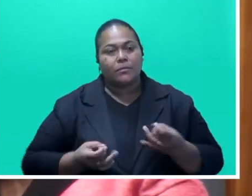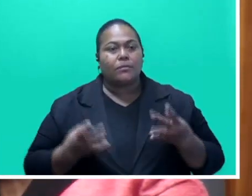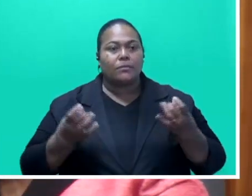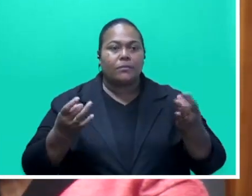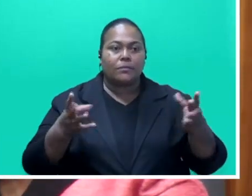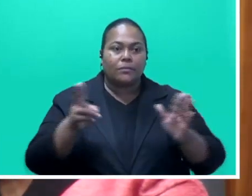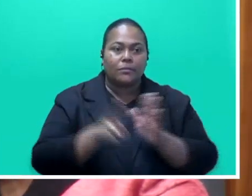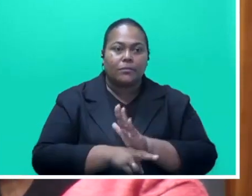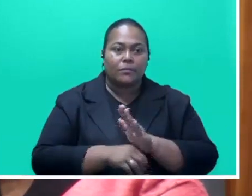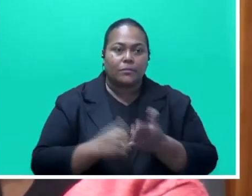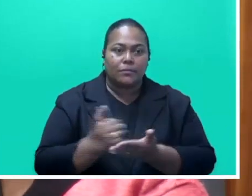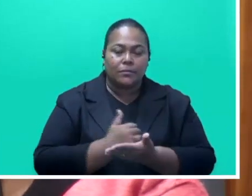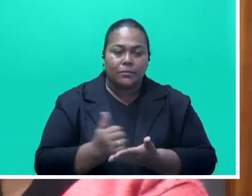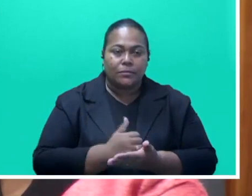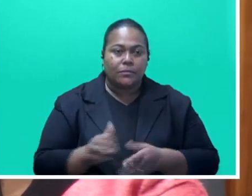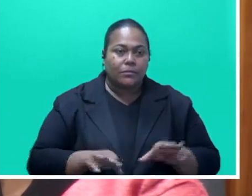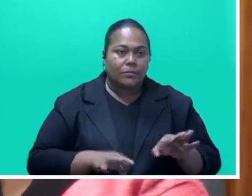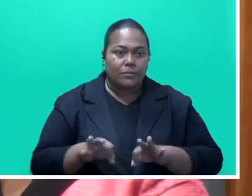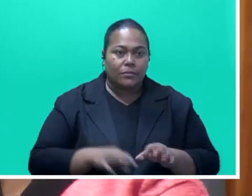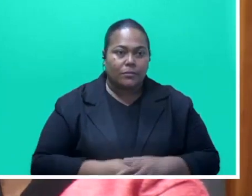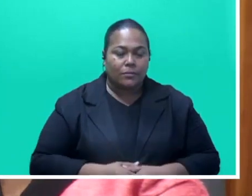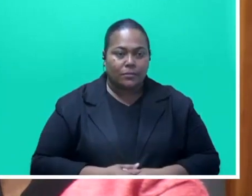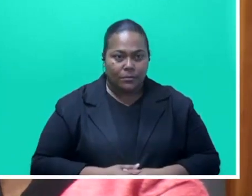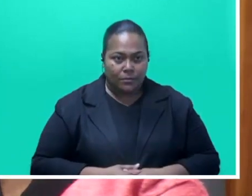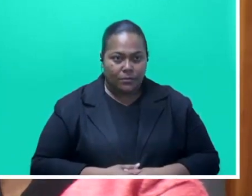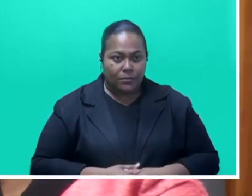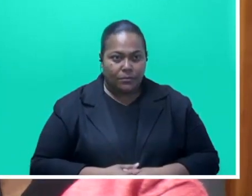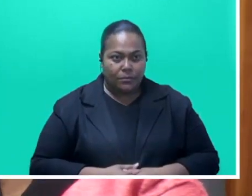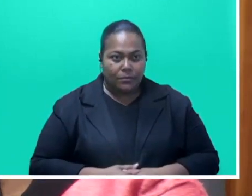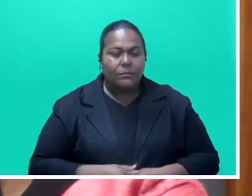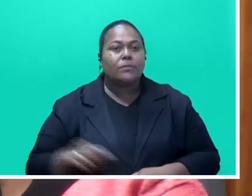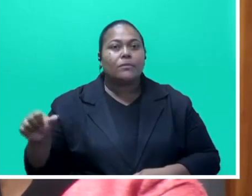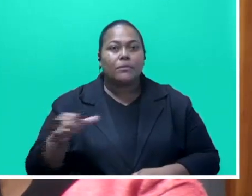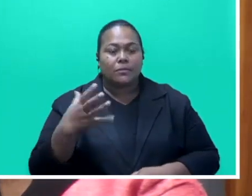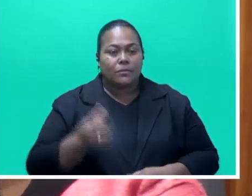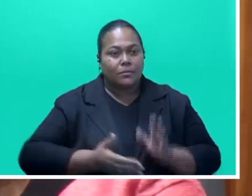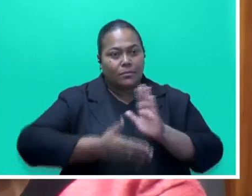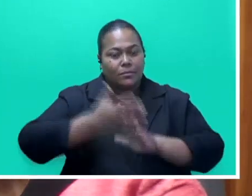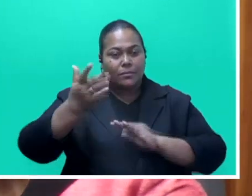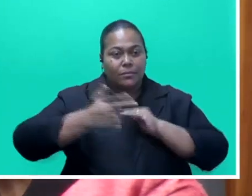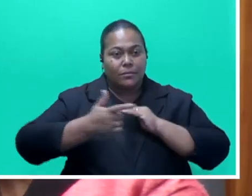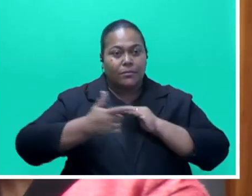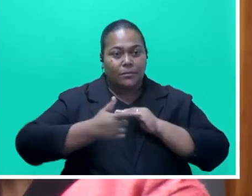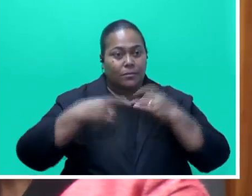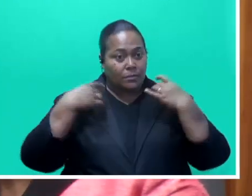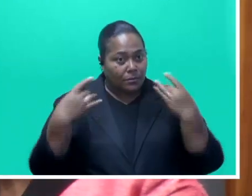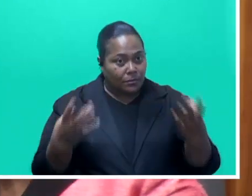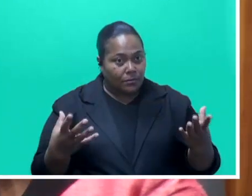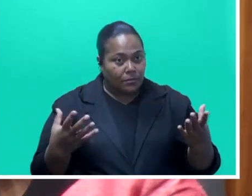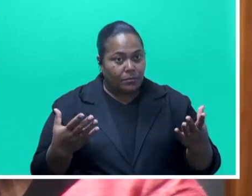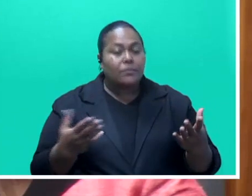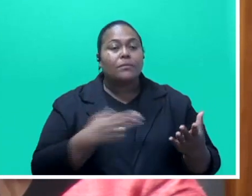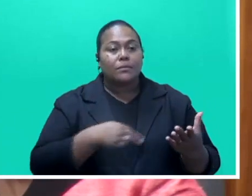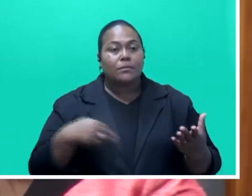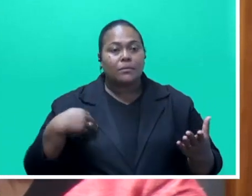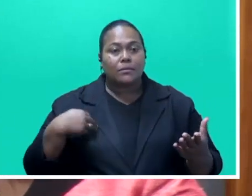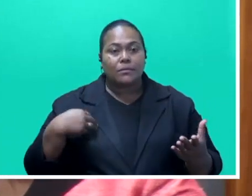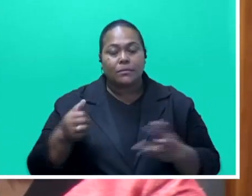plan. The key focus is on maintaining high levels of readiness within the ministry and